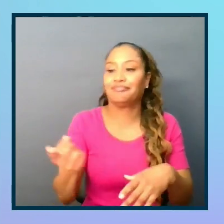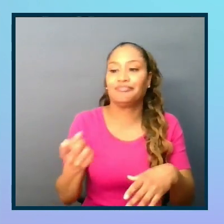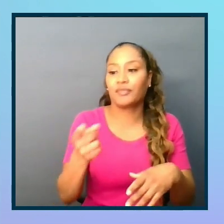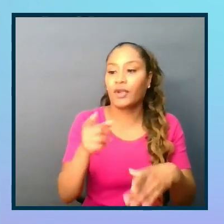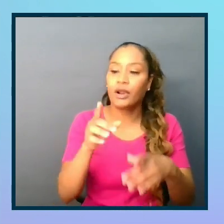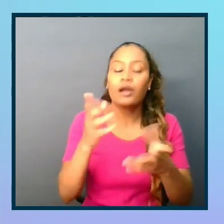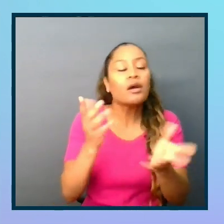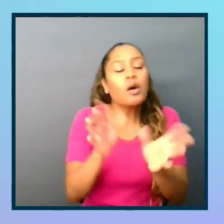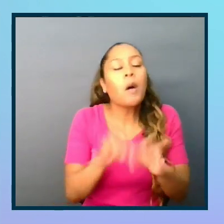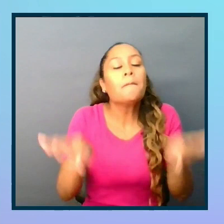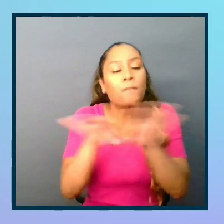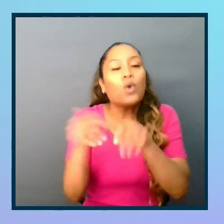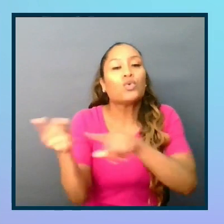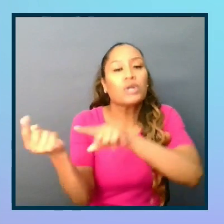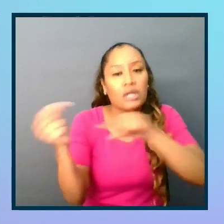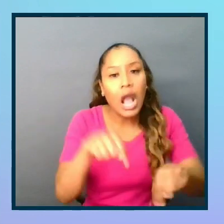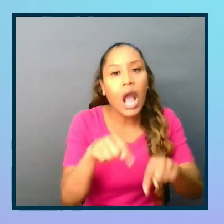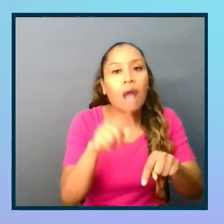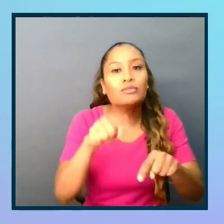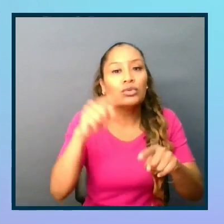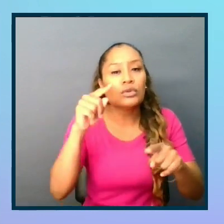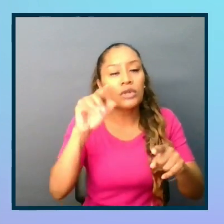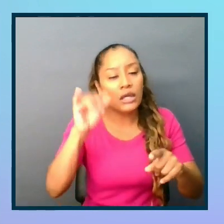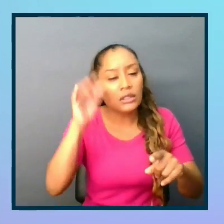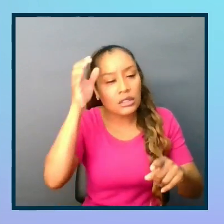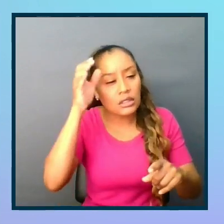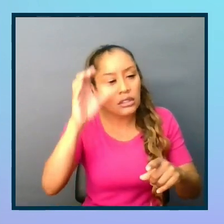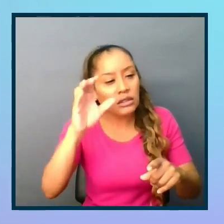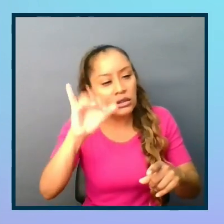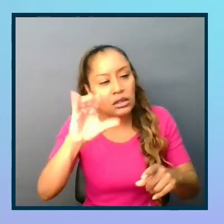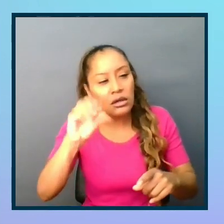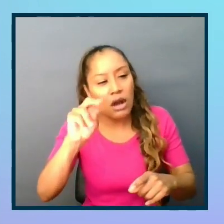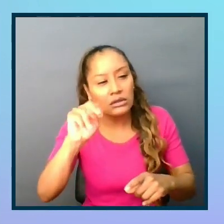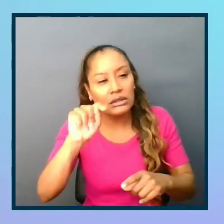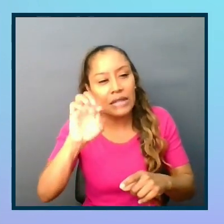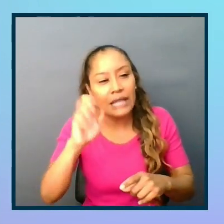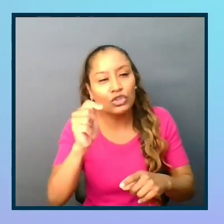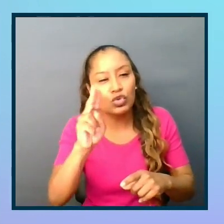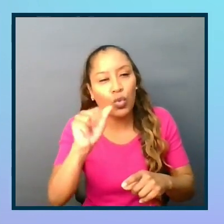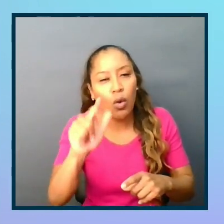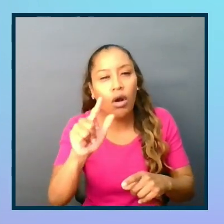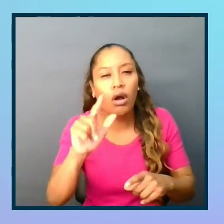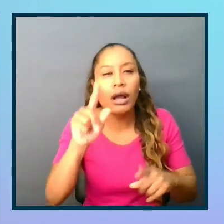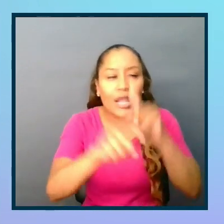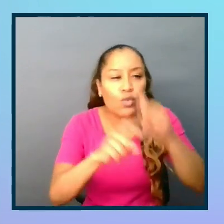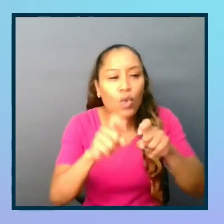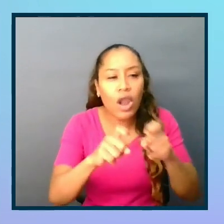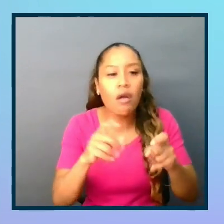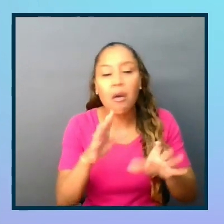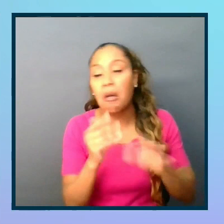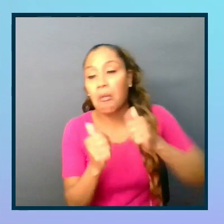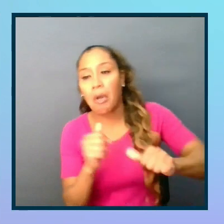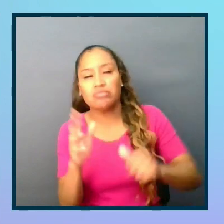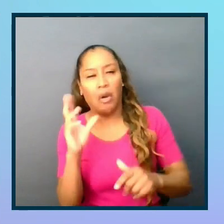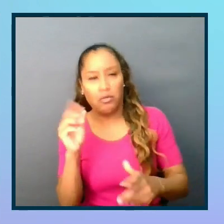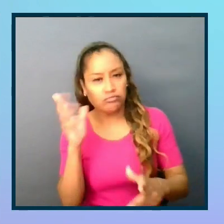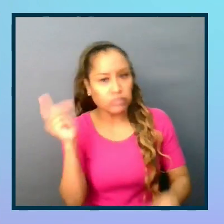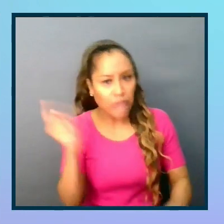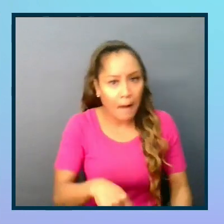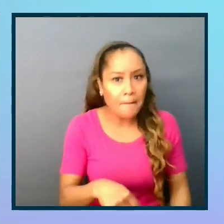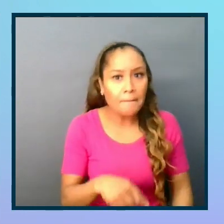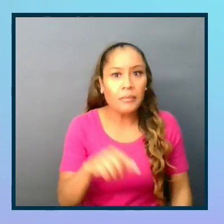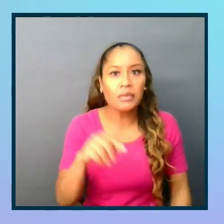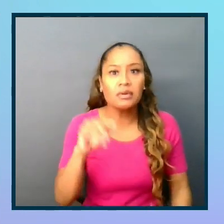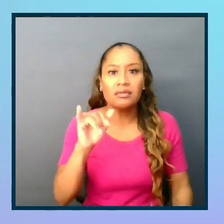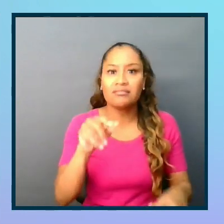that they come to some of the contextual inquiry calls, that they would just not come to any or refuse to come to any. That would probably, like